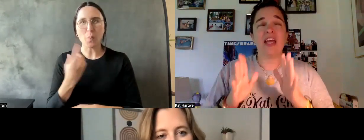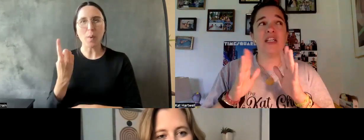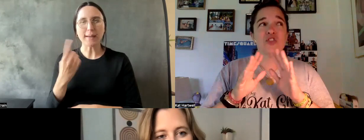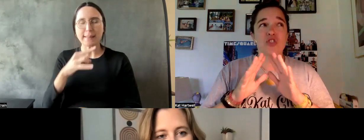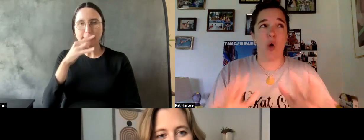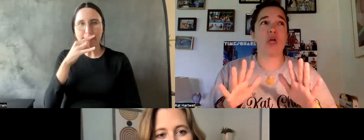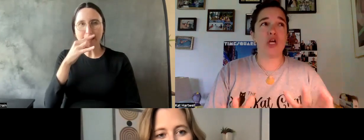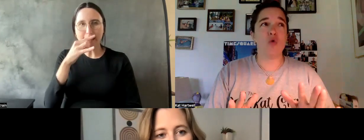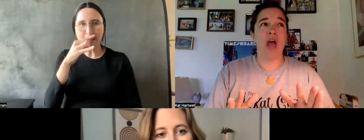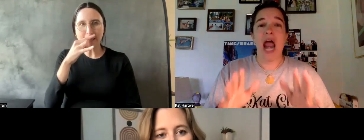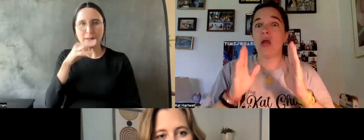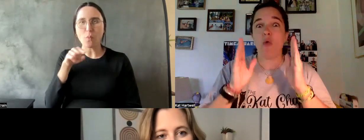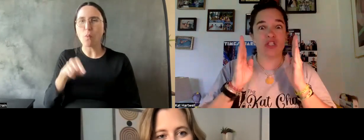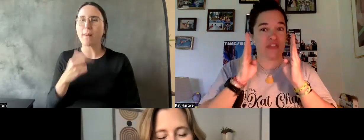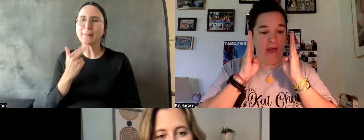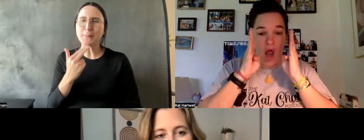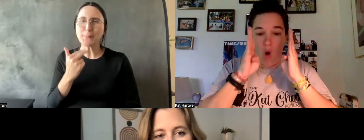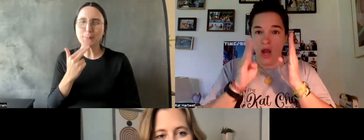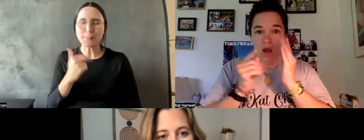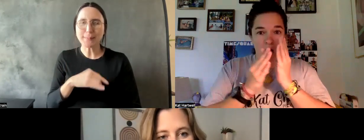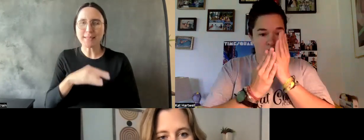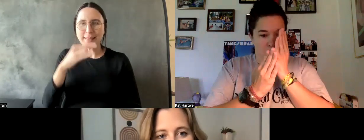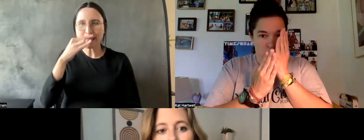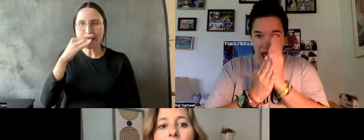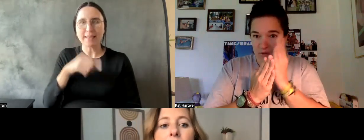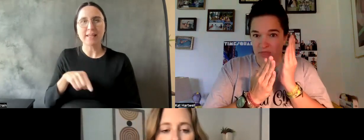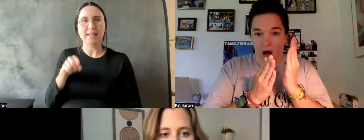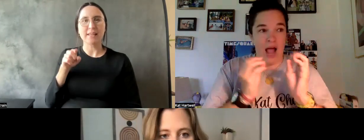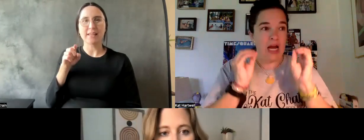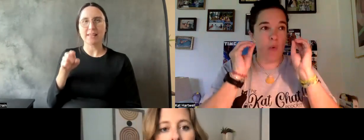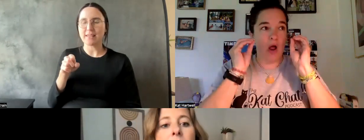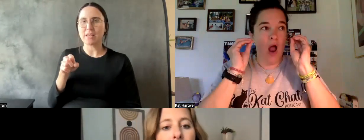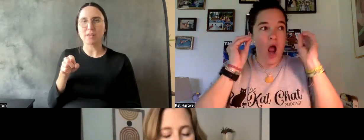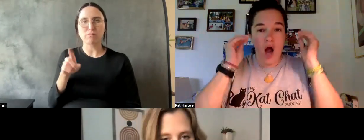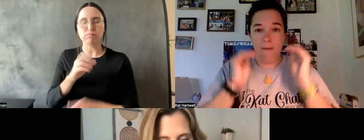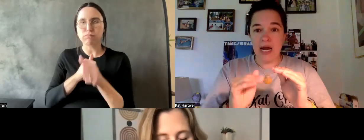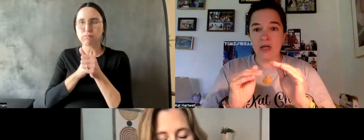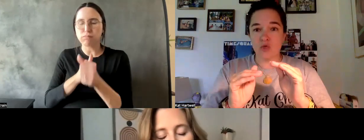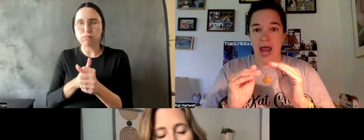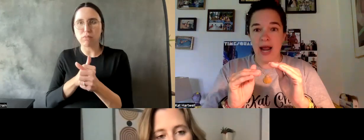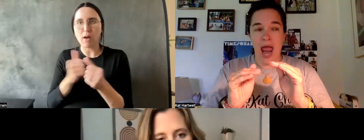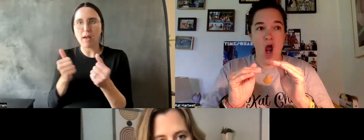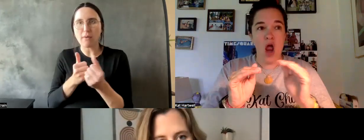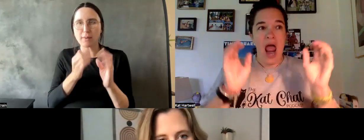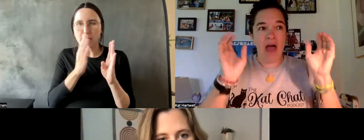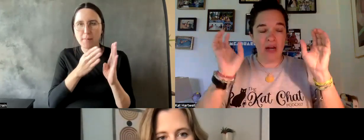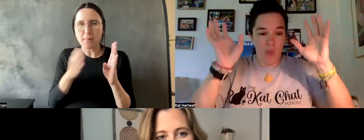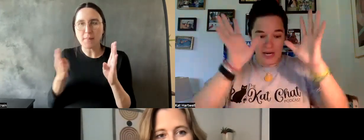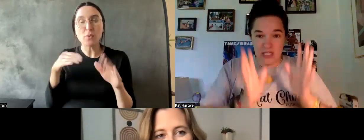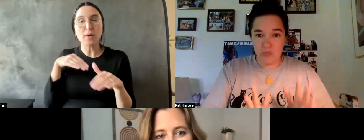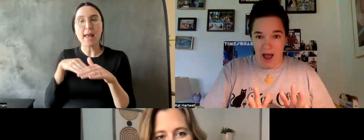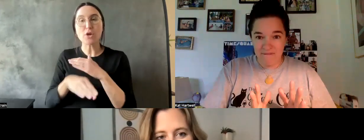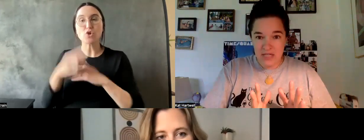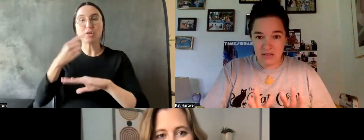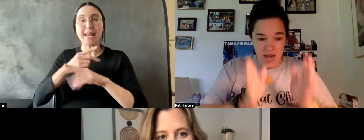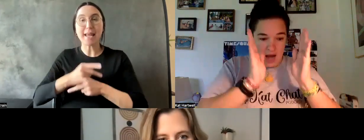kid. He was so cute. He was just very, everything. Like he would come in to daycare and then he would